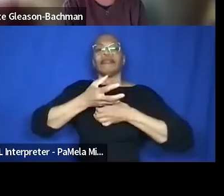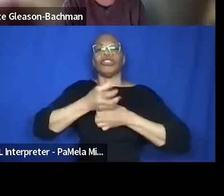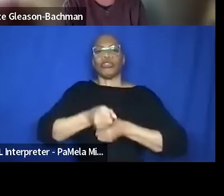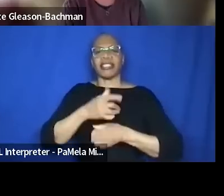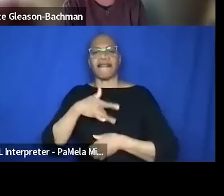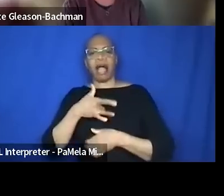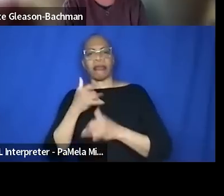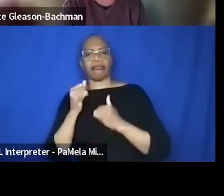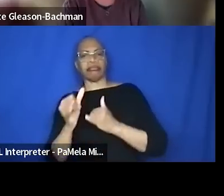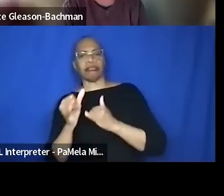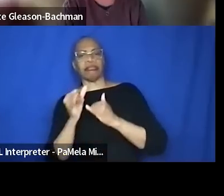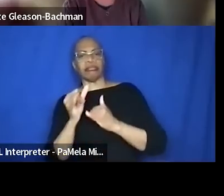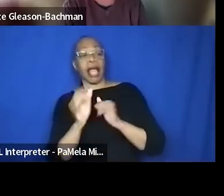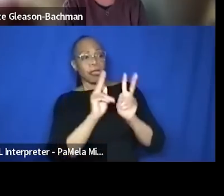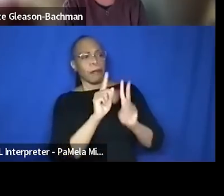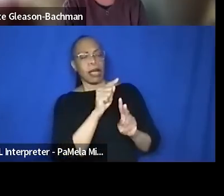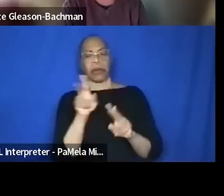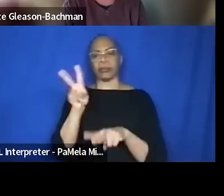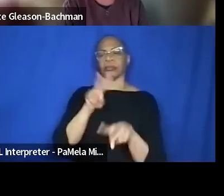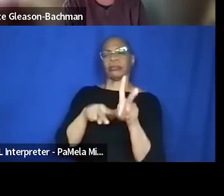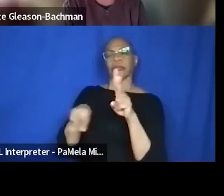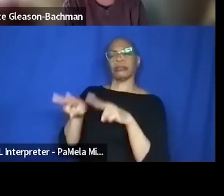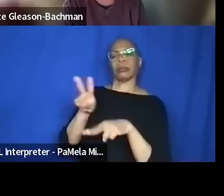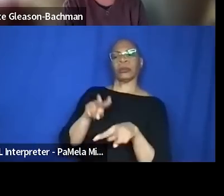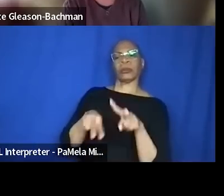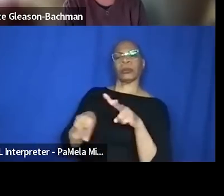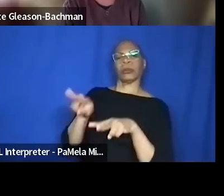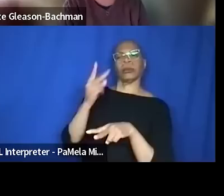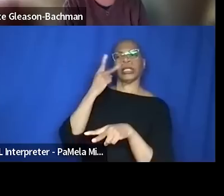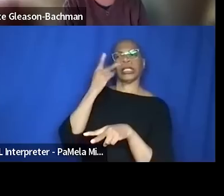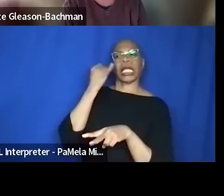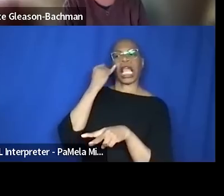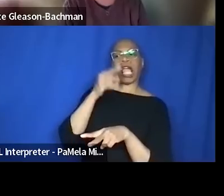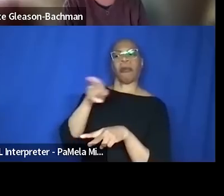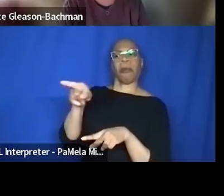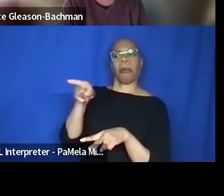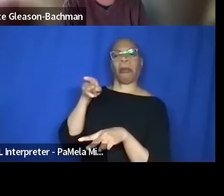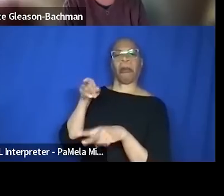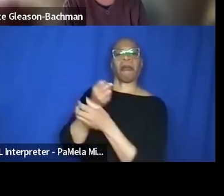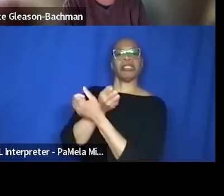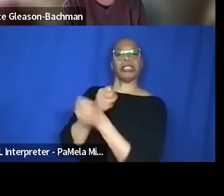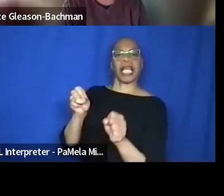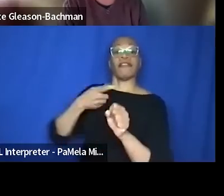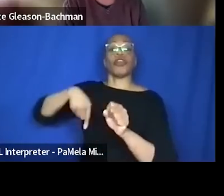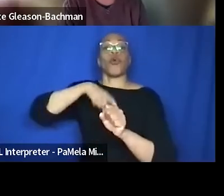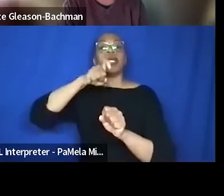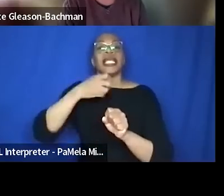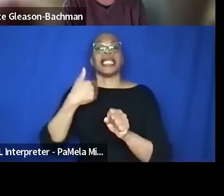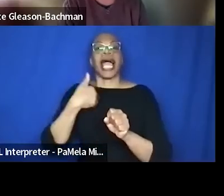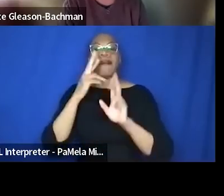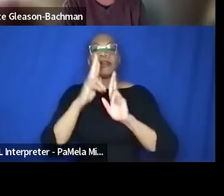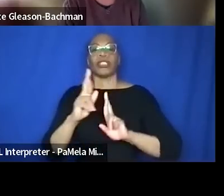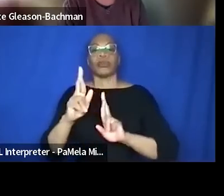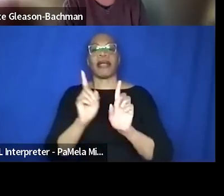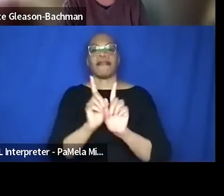the assumption, they're making the assessment if we're safe. And so we need to have a respectful distance while they